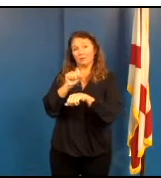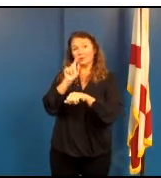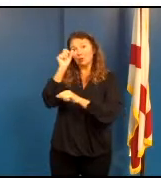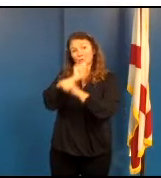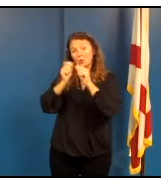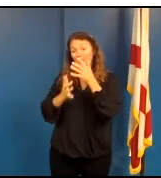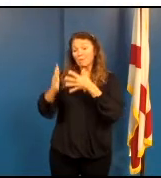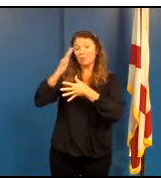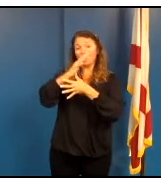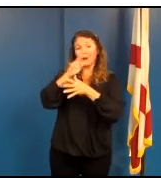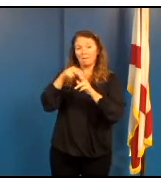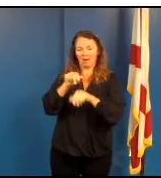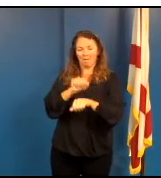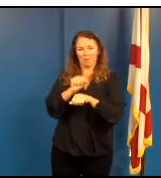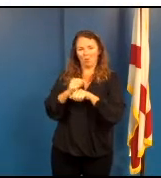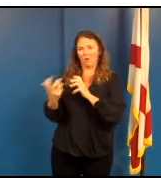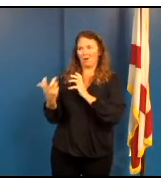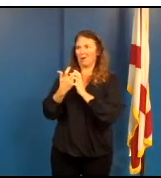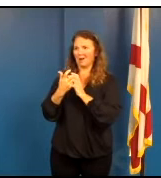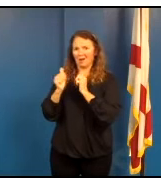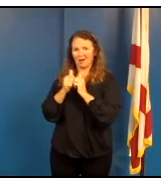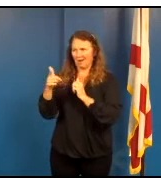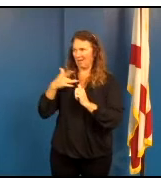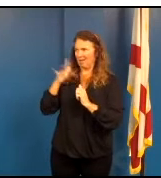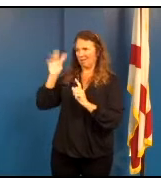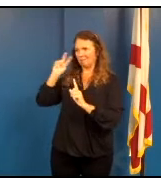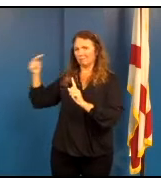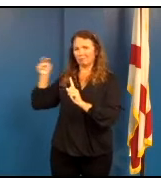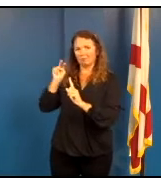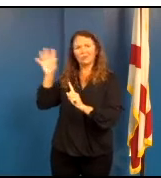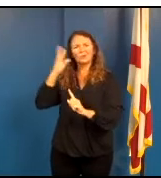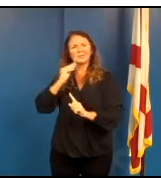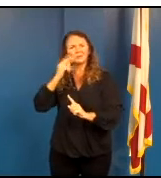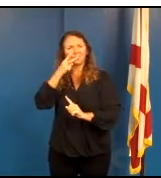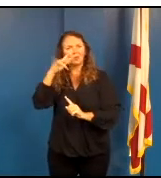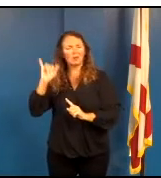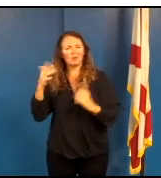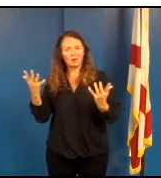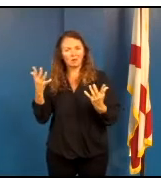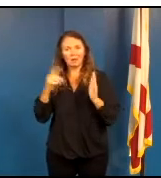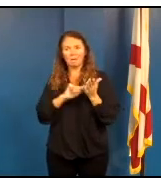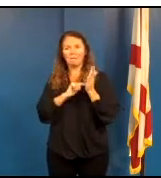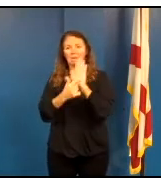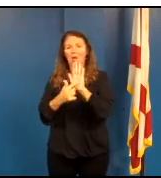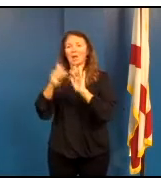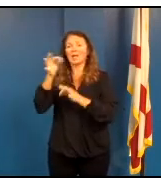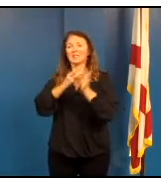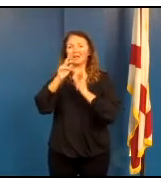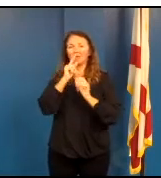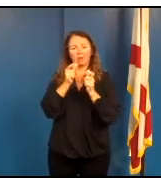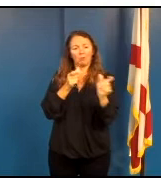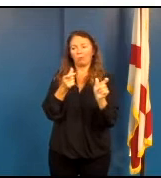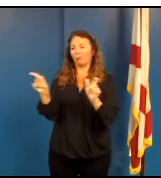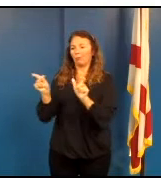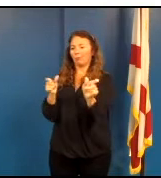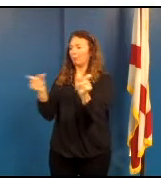strategic priorities around employee engagement, looking at an employee experience model instead of an a la carte, really looking